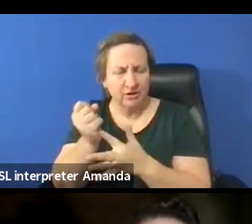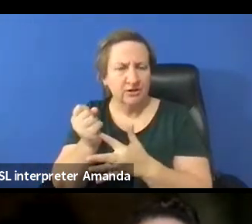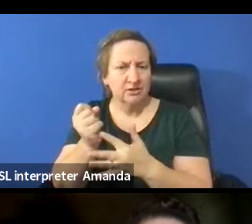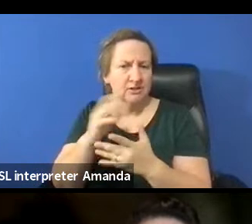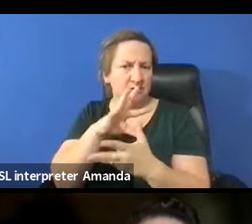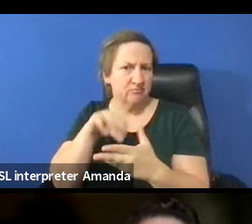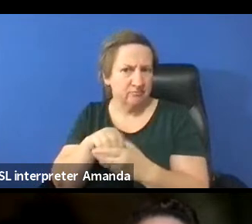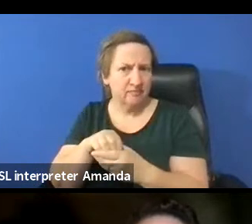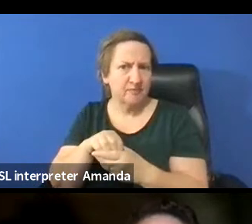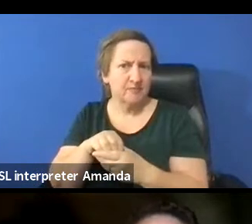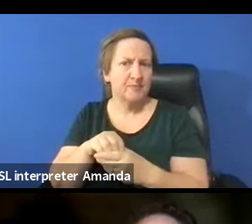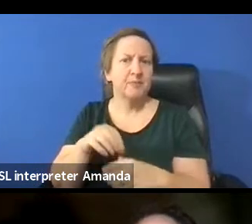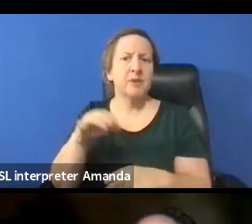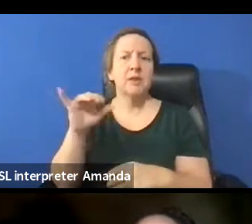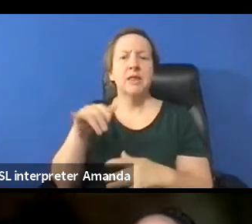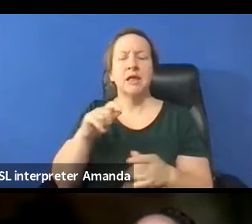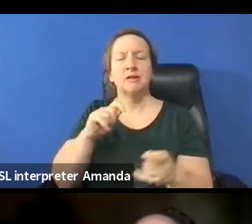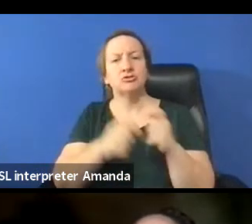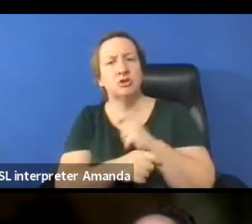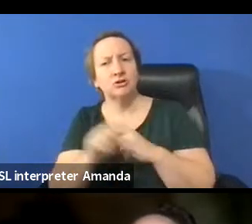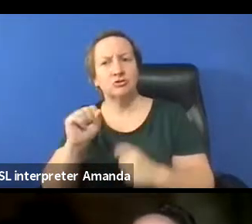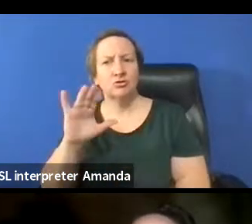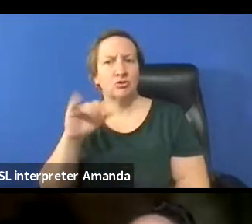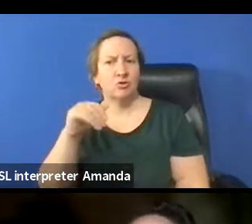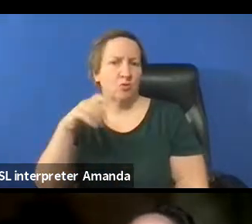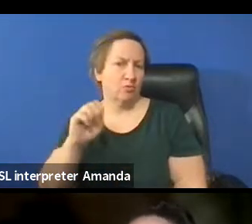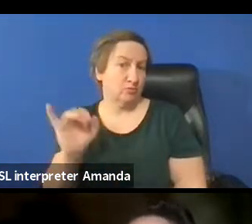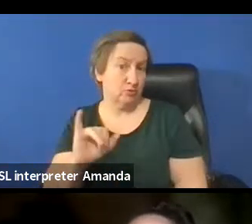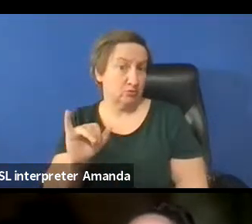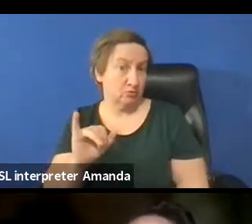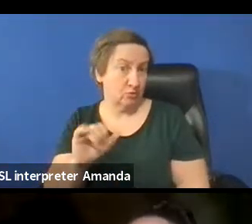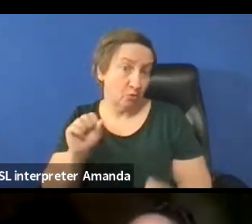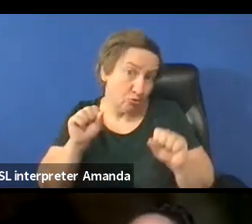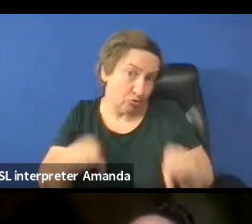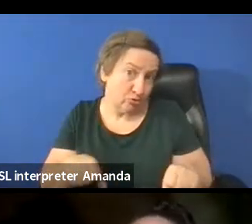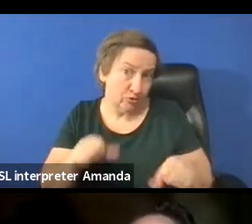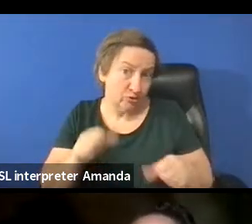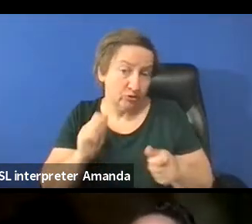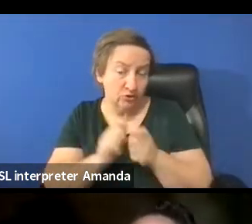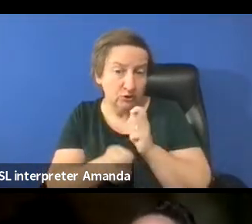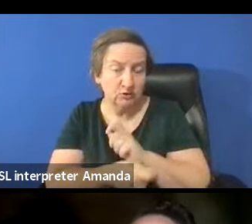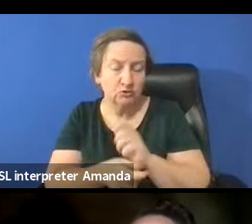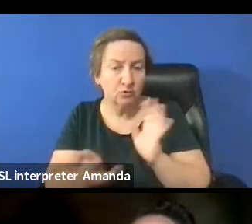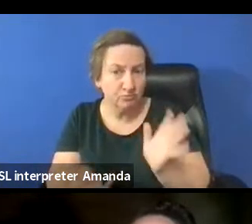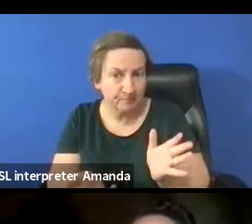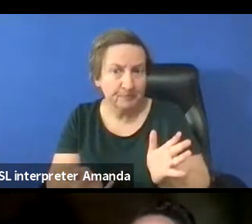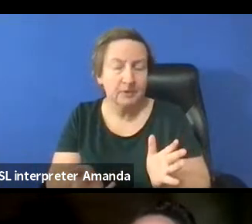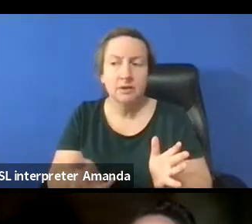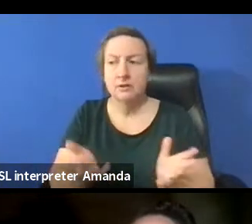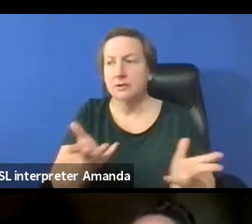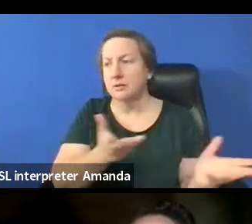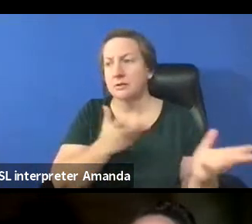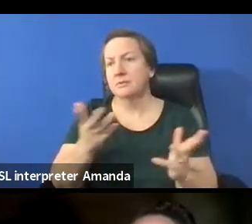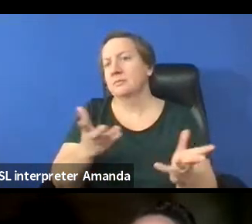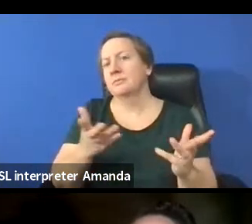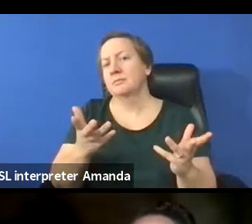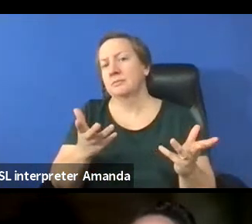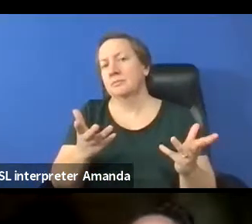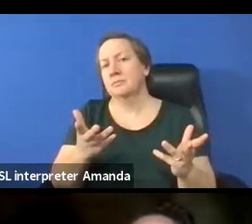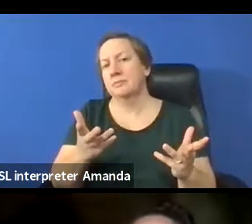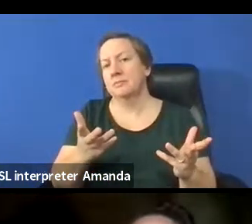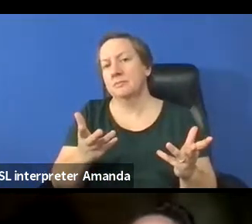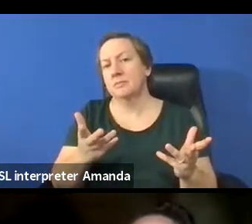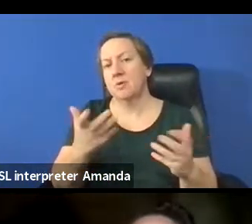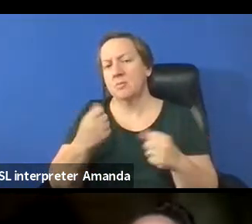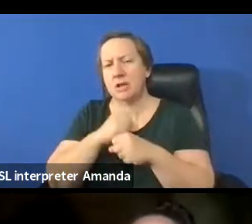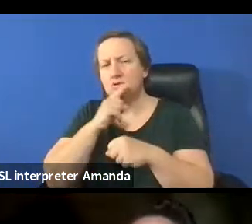also shifts your scope, or it can. And so just the room for